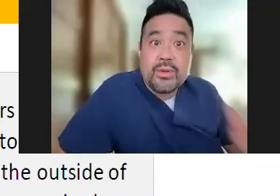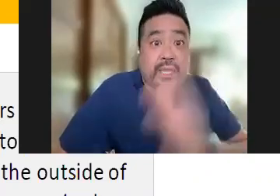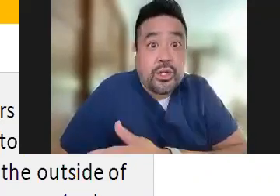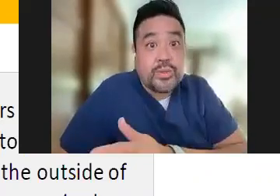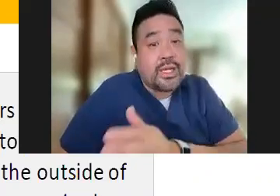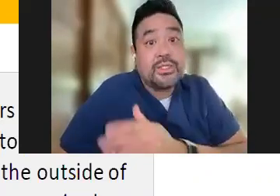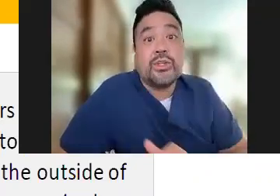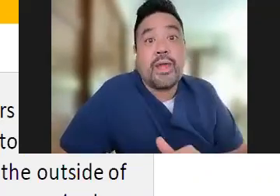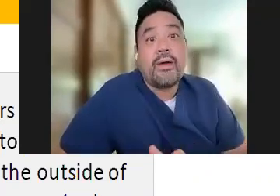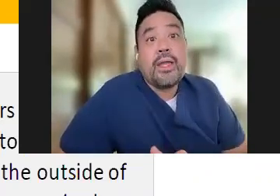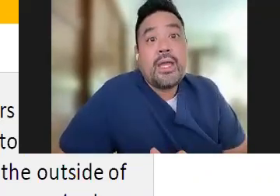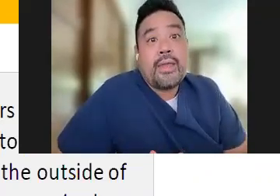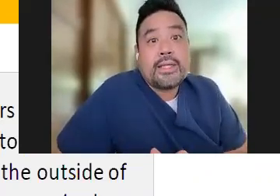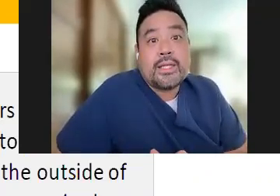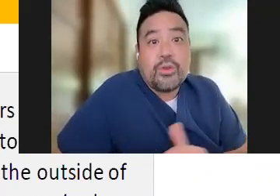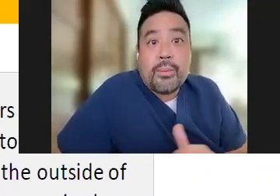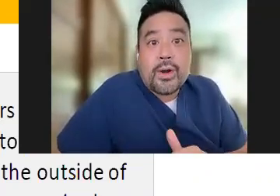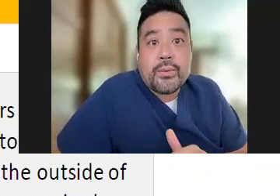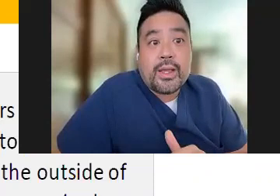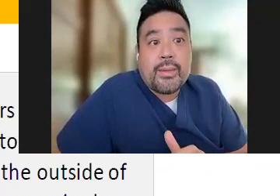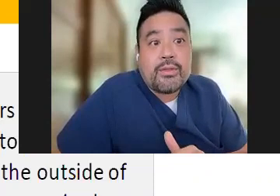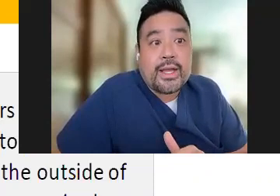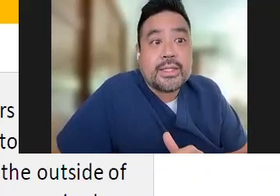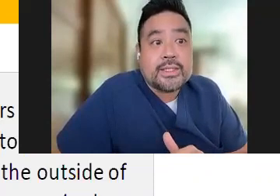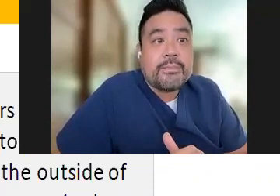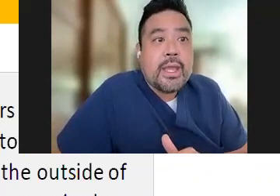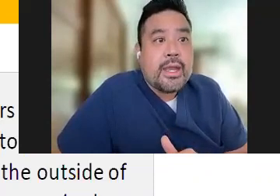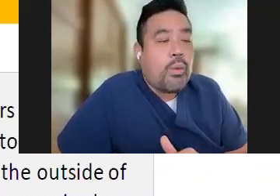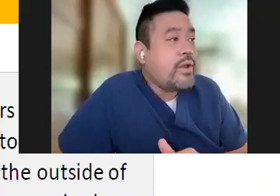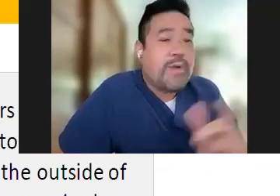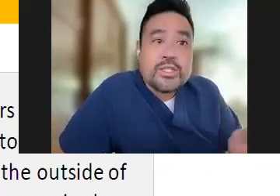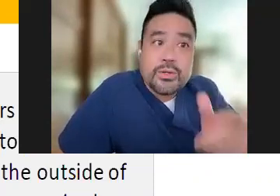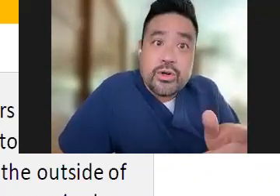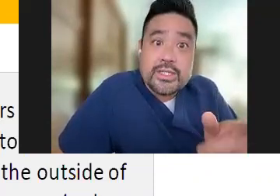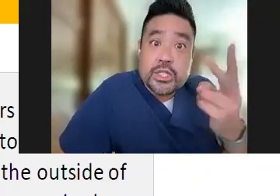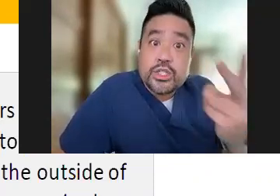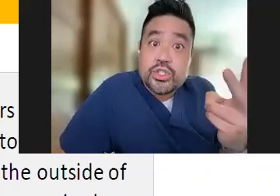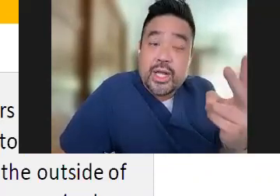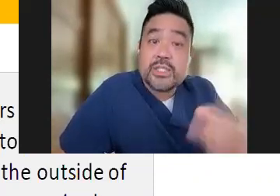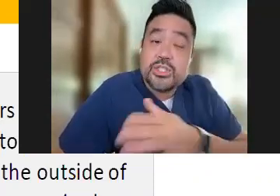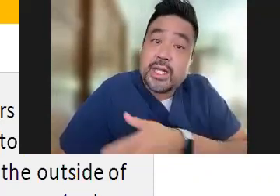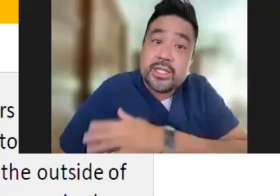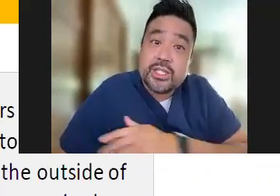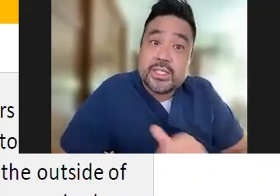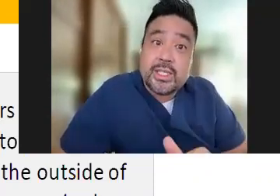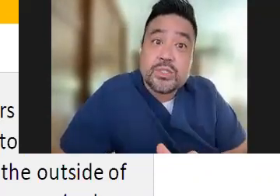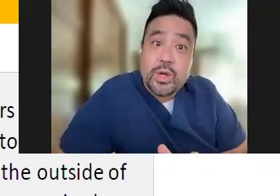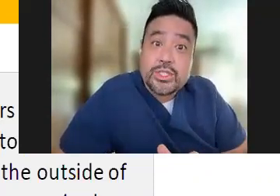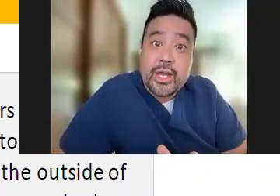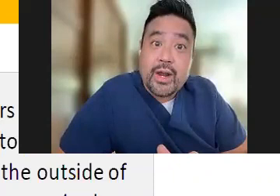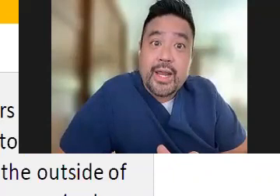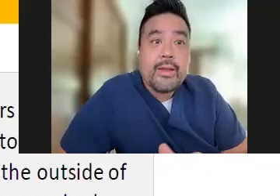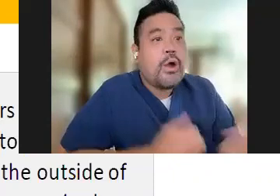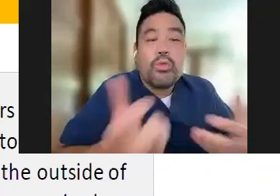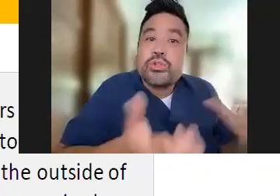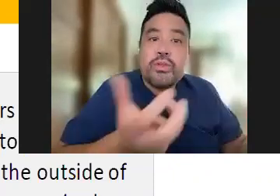the playbook. It knows what it needs to do now. And that's the remarkable thing about the vaccines. Now, why do Pfizer and Moderna take two shots, but Johnson & Johnson takes one